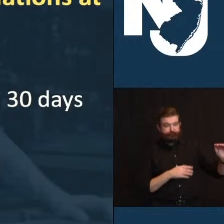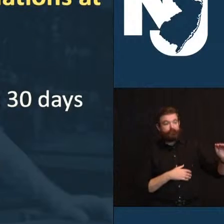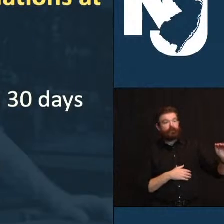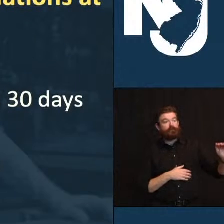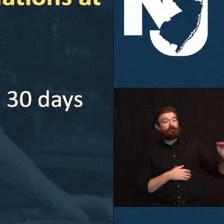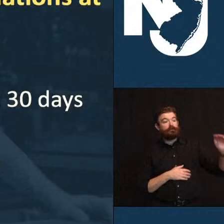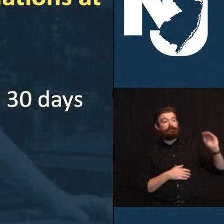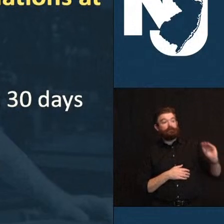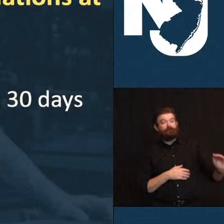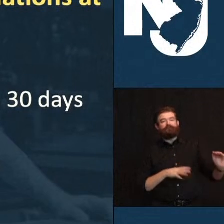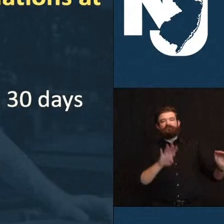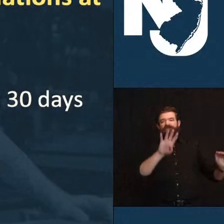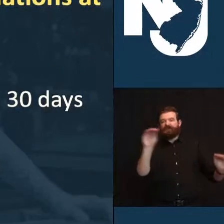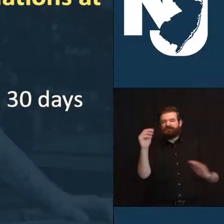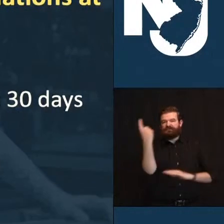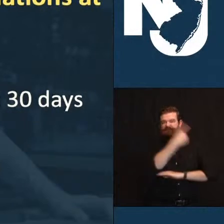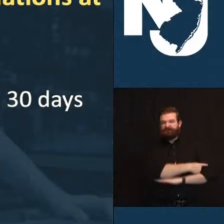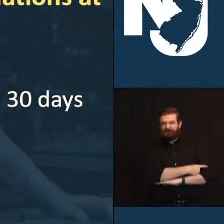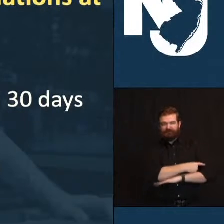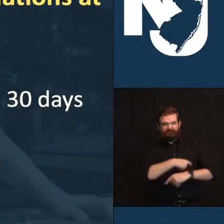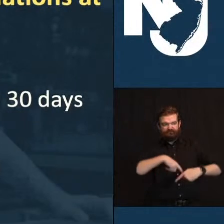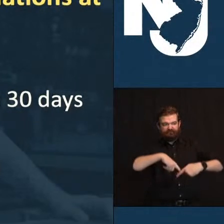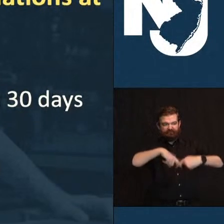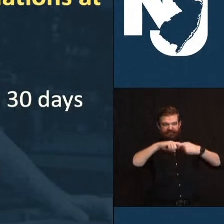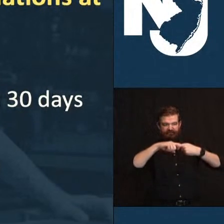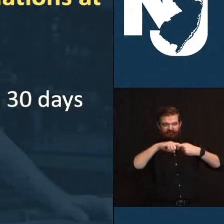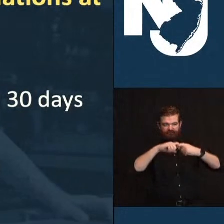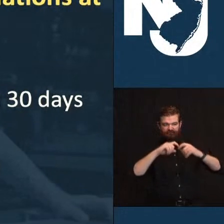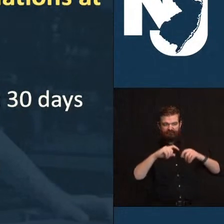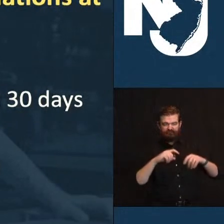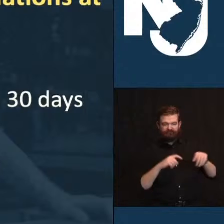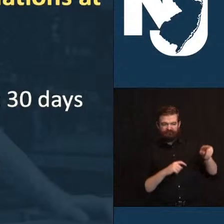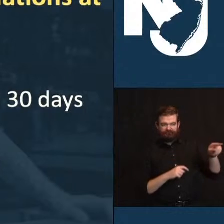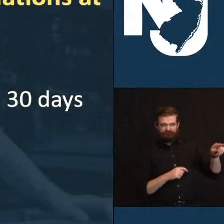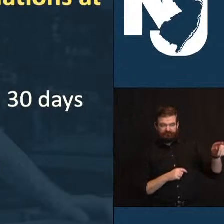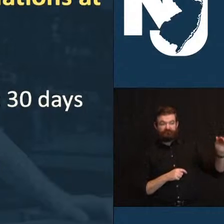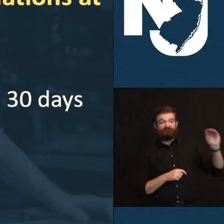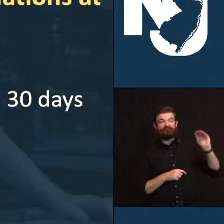Somerdale. 40 days for Greystone Inn in Little Falls.